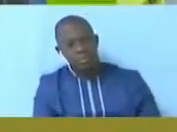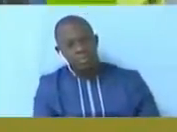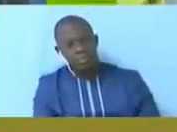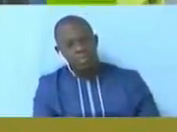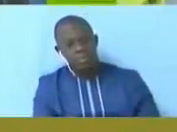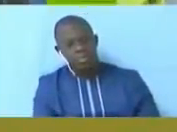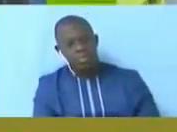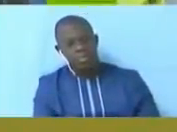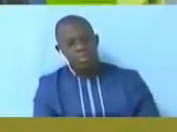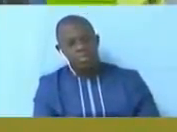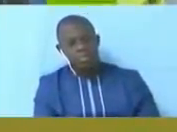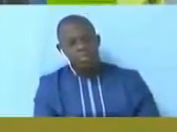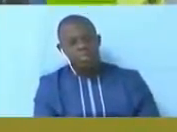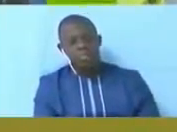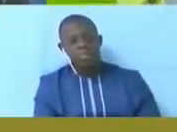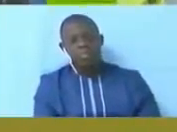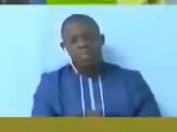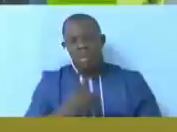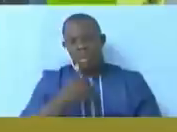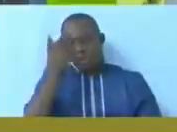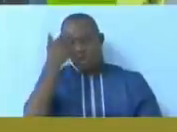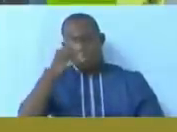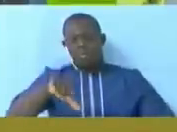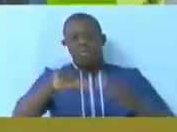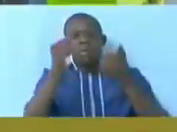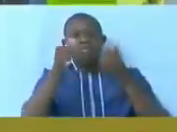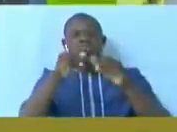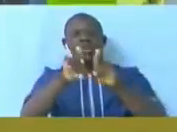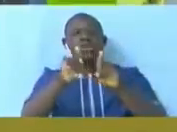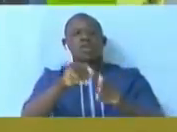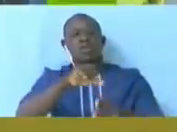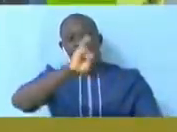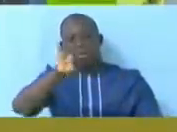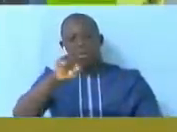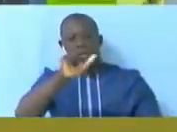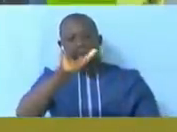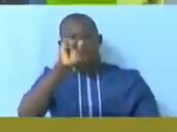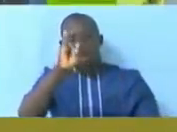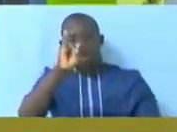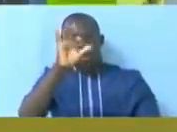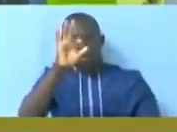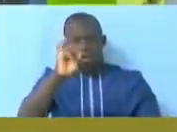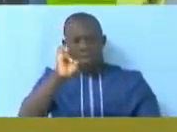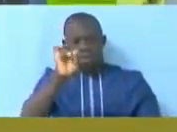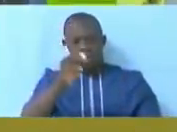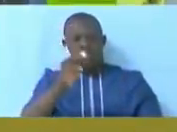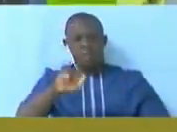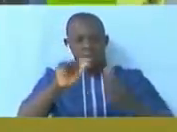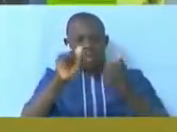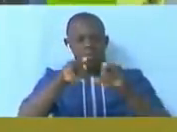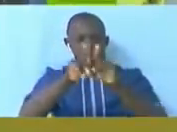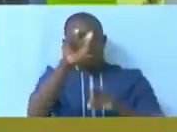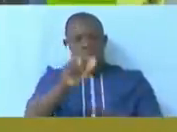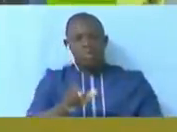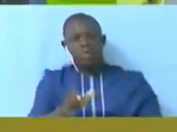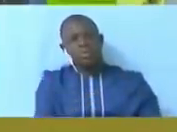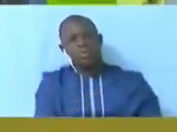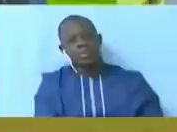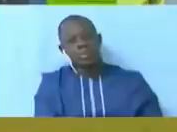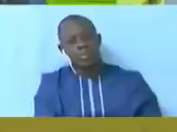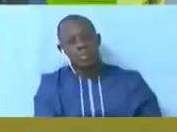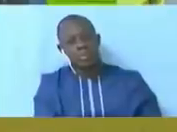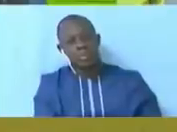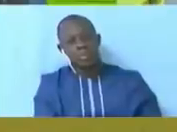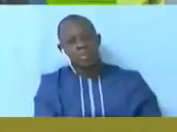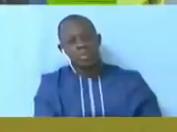kan. I think that started in the case of His Worship Jaite. Ngamiro damu tata His Worship Jaite la watu wala watu mem amu wote. But there was